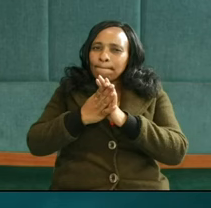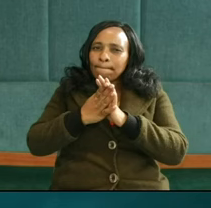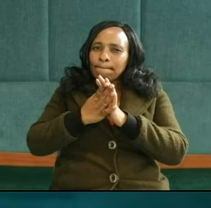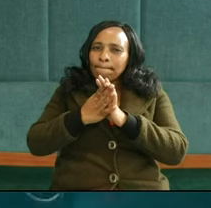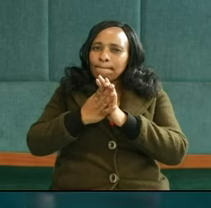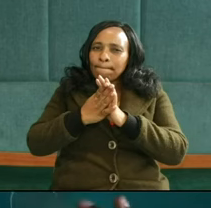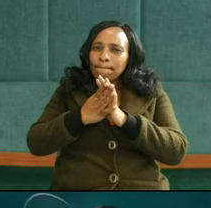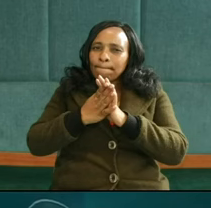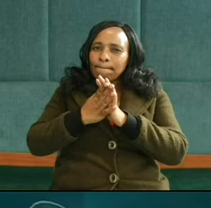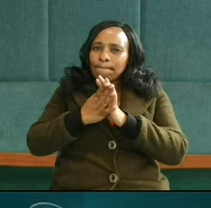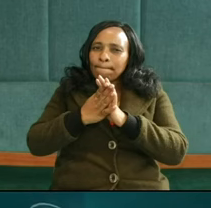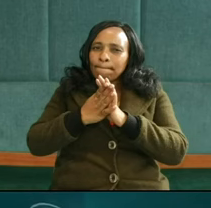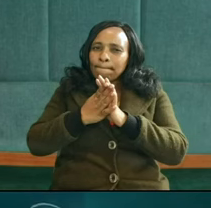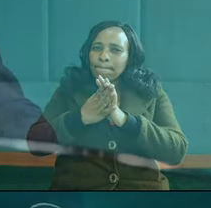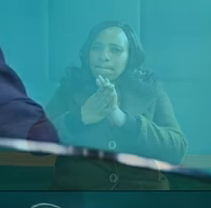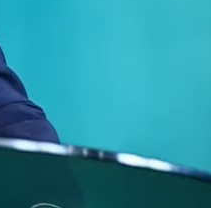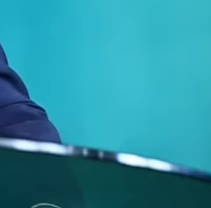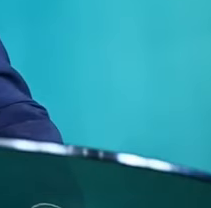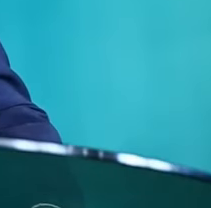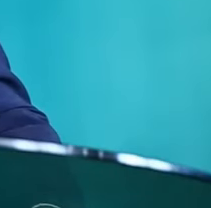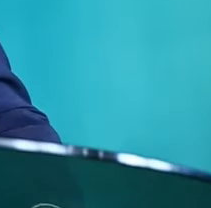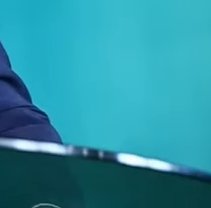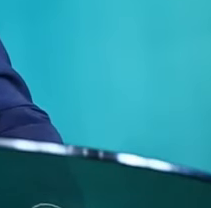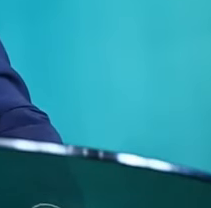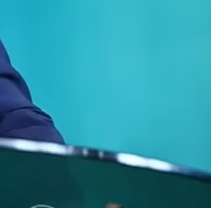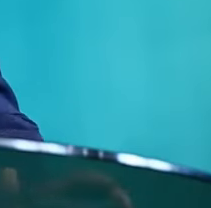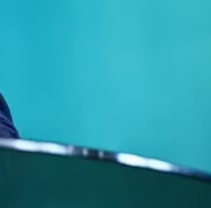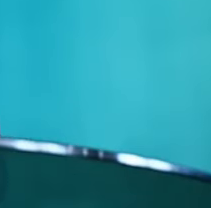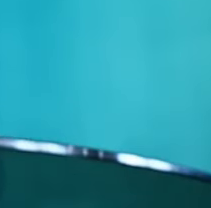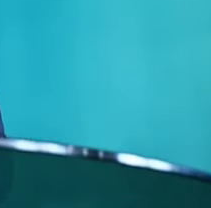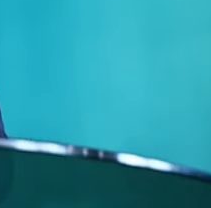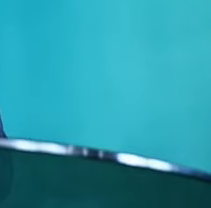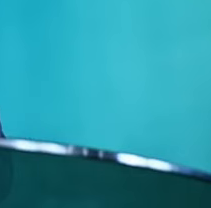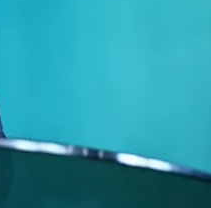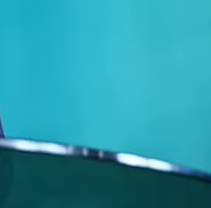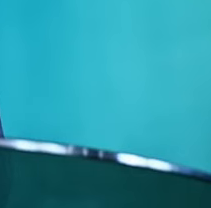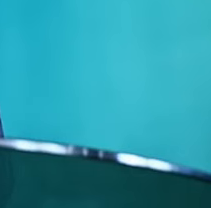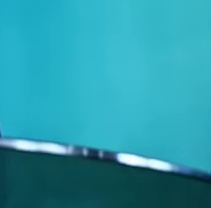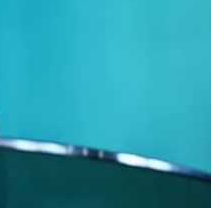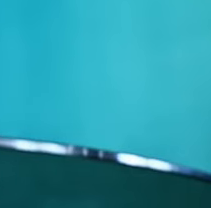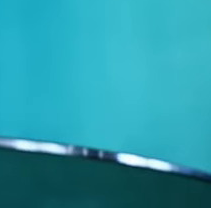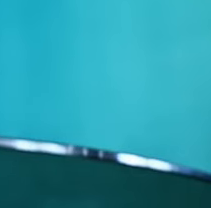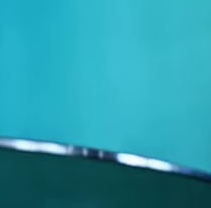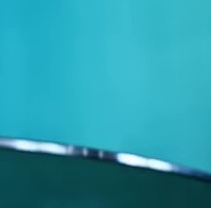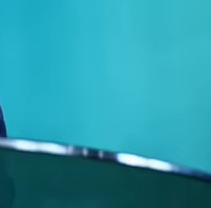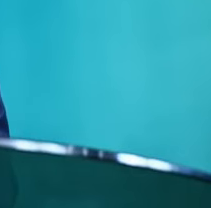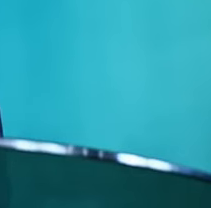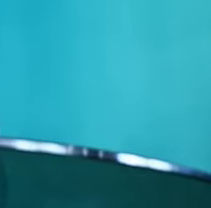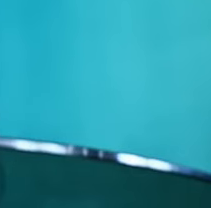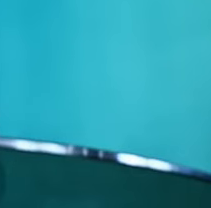to the rest of the world. Luke, who is the author of the book of Acts, in this portion, he begins to let us know that